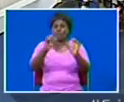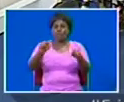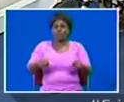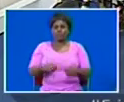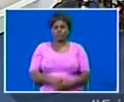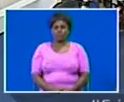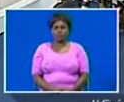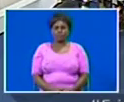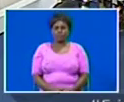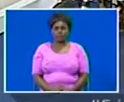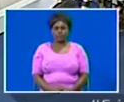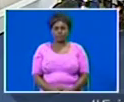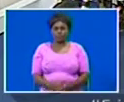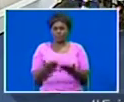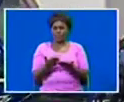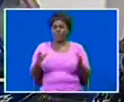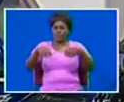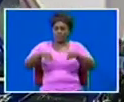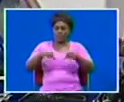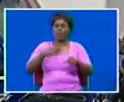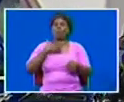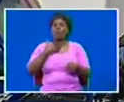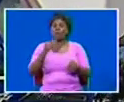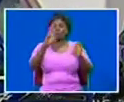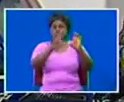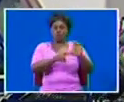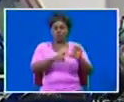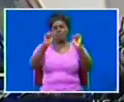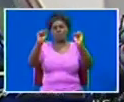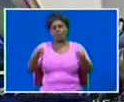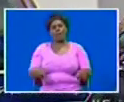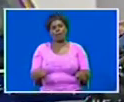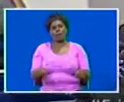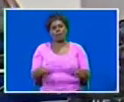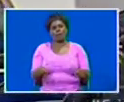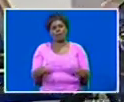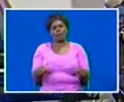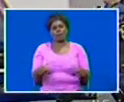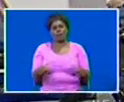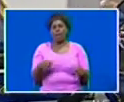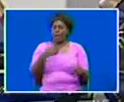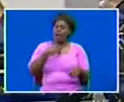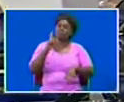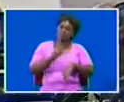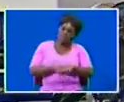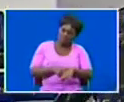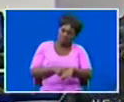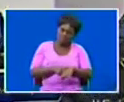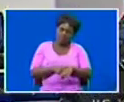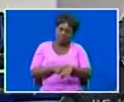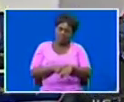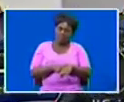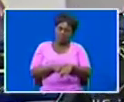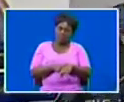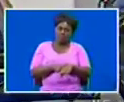It's open to any biker who is willing to do the ride. Mm-hmm. If you're available, if you have the time and you're